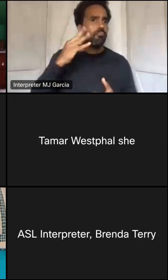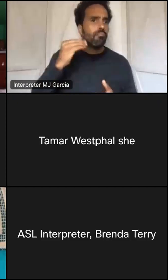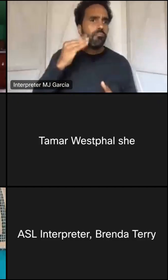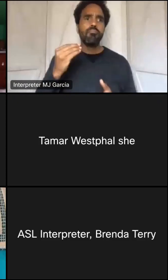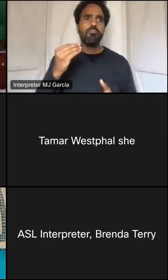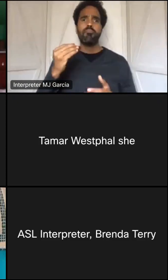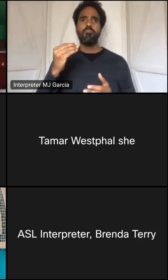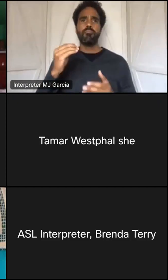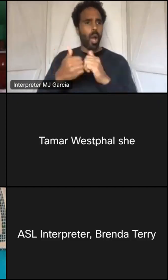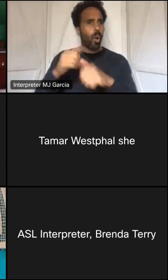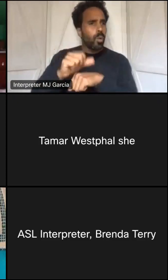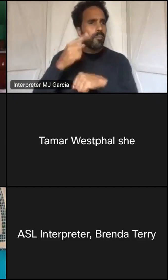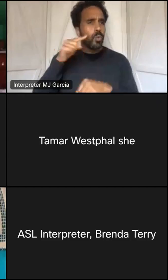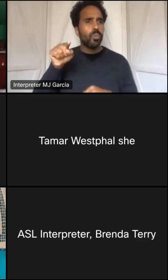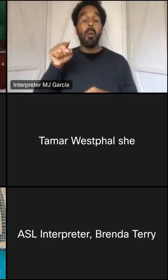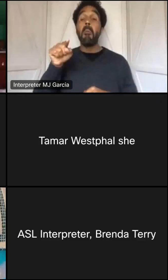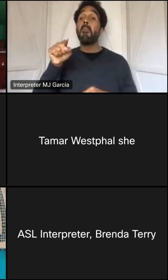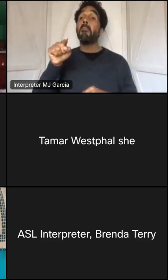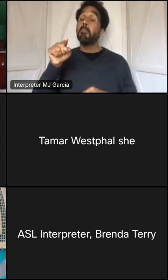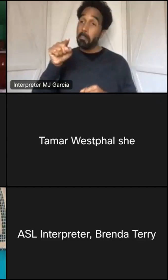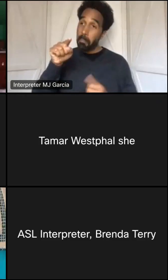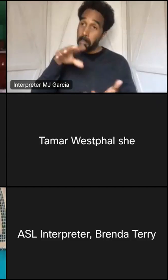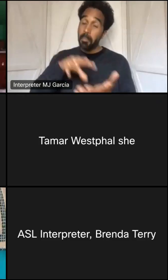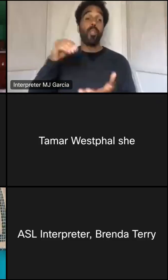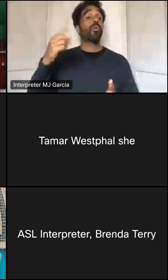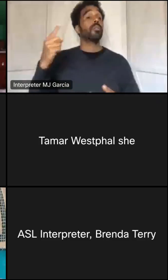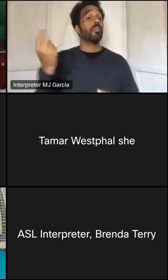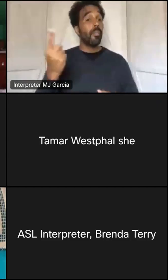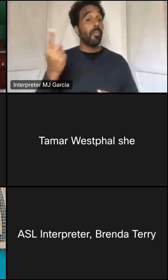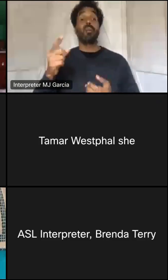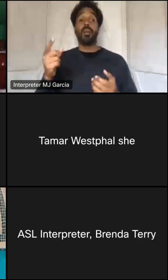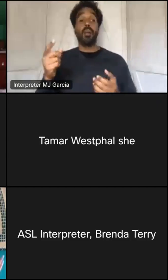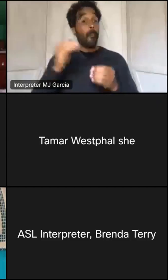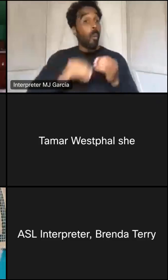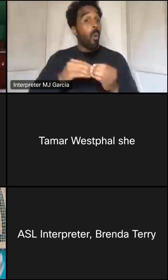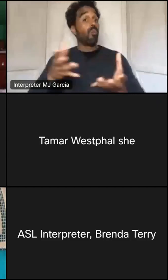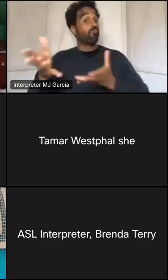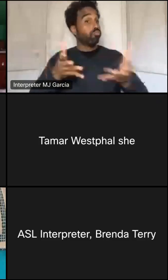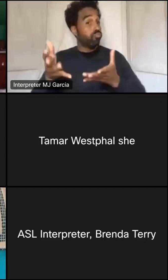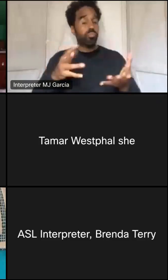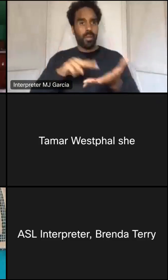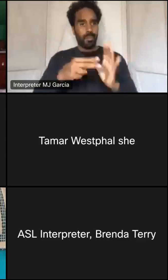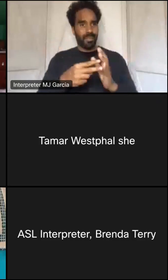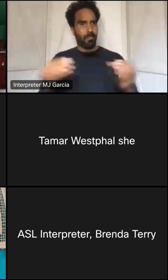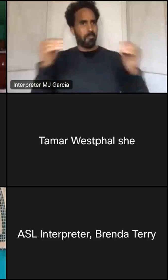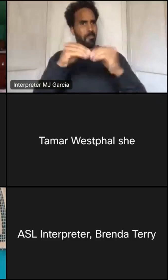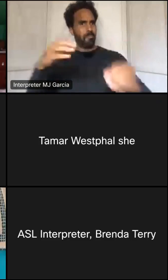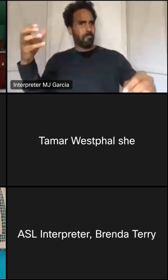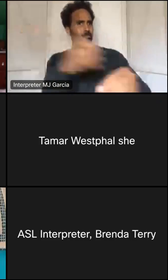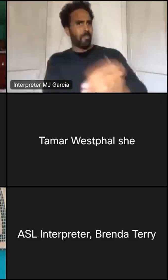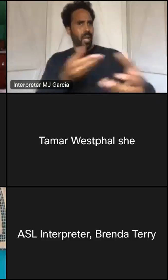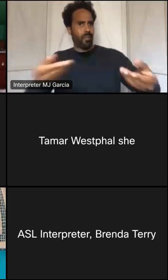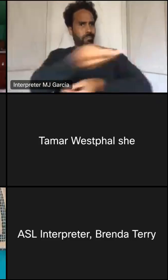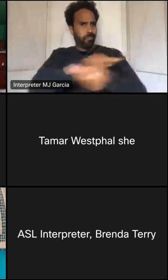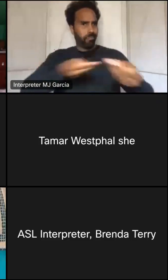other people. So just, you know, having different people and just engaging with more and more people, I think it's just more powerful to and